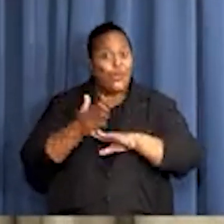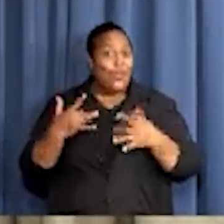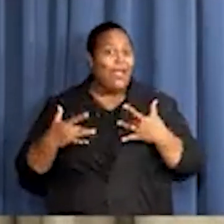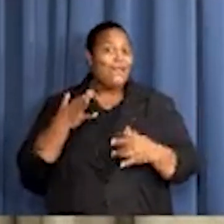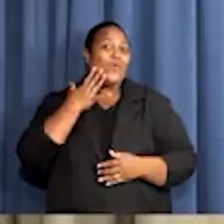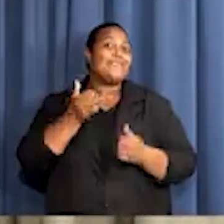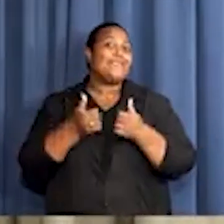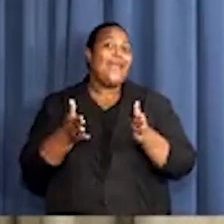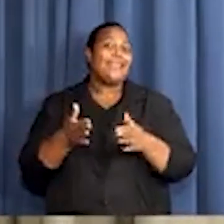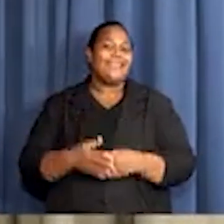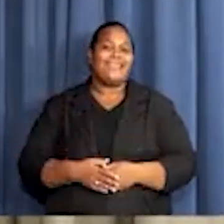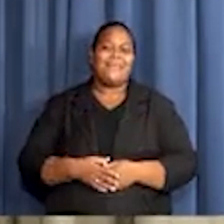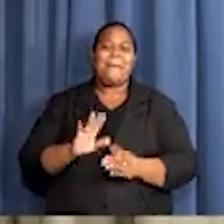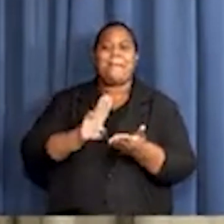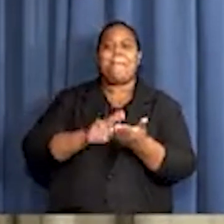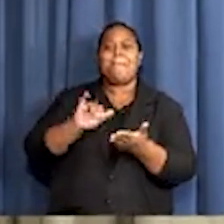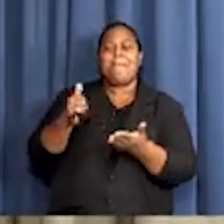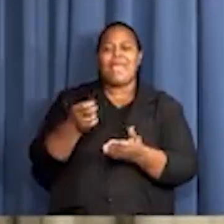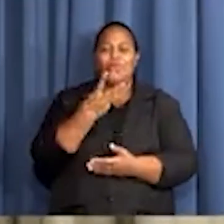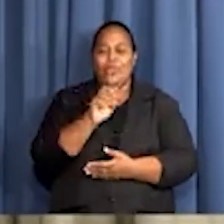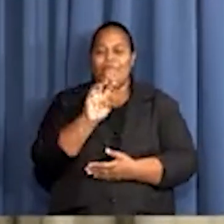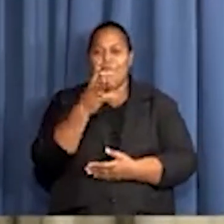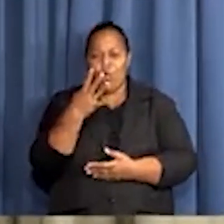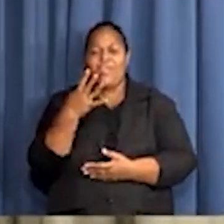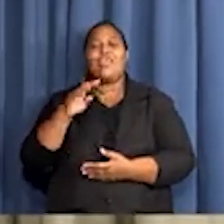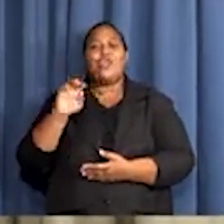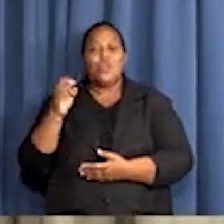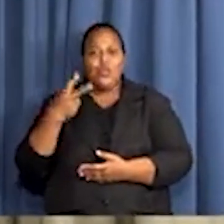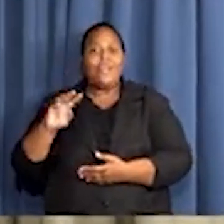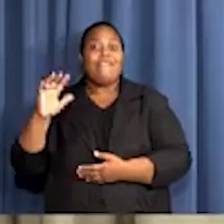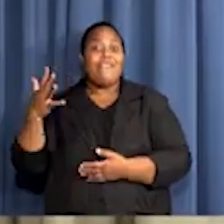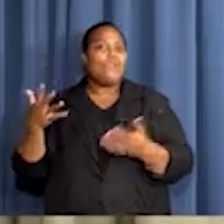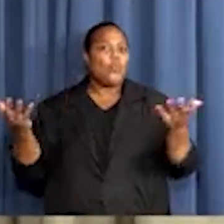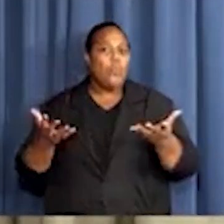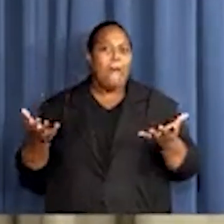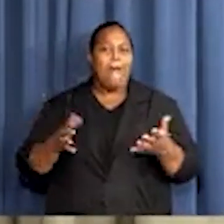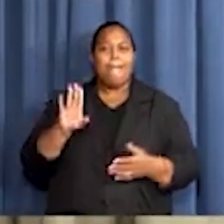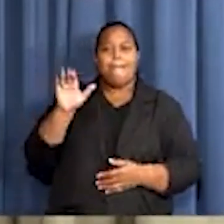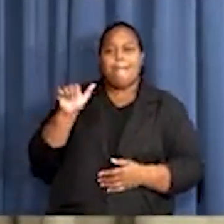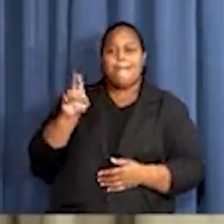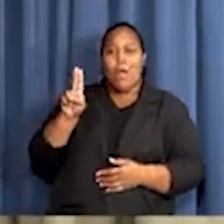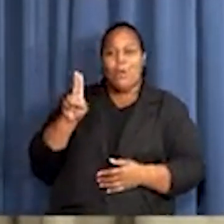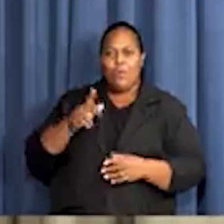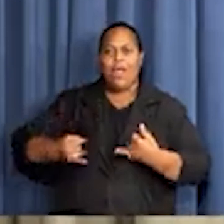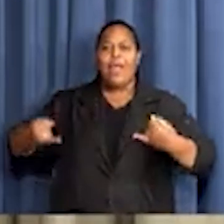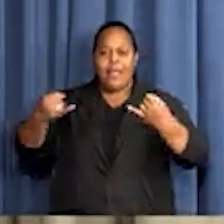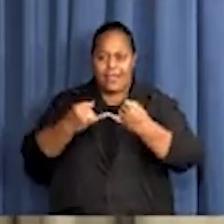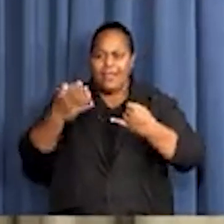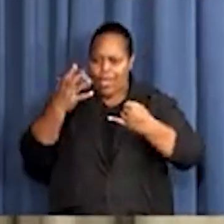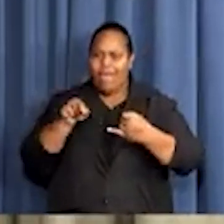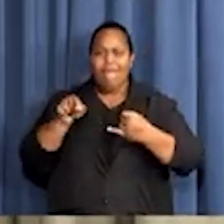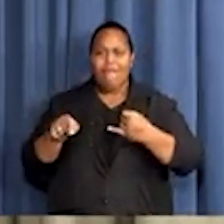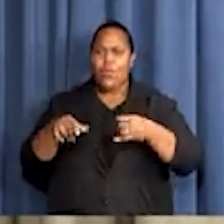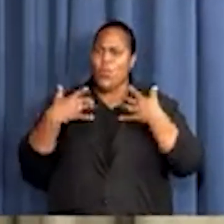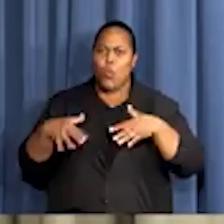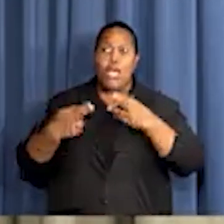the 24th and 25th of this year on the chiefly island of Mbau, which also occupies a renowned